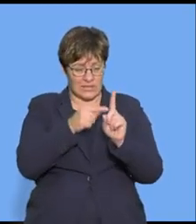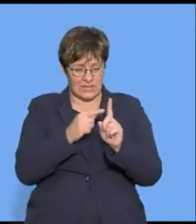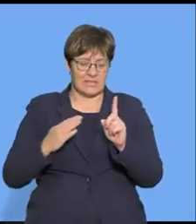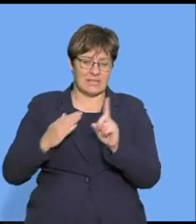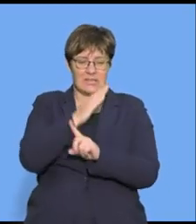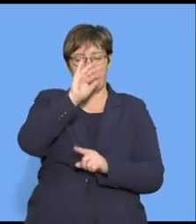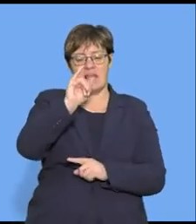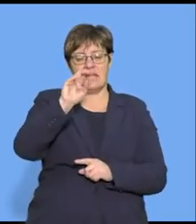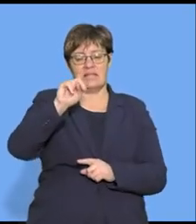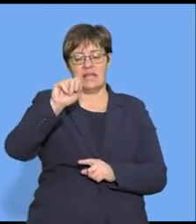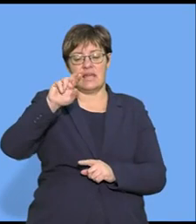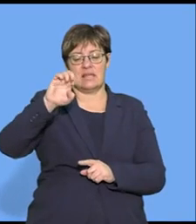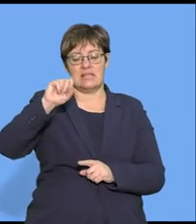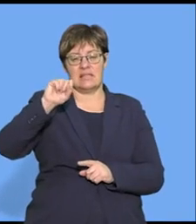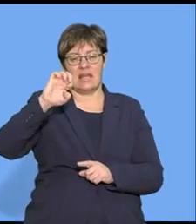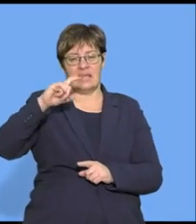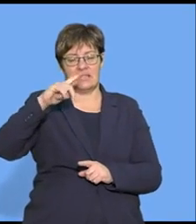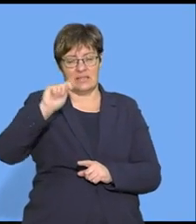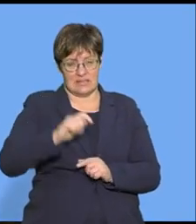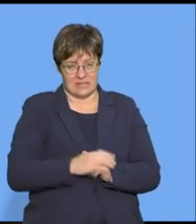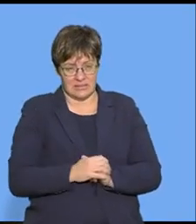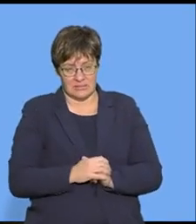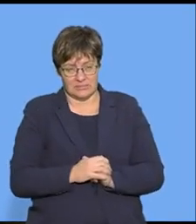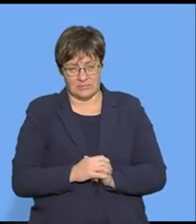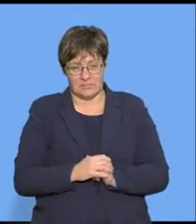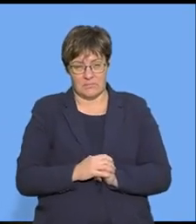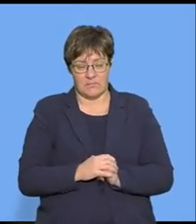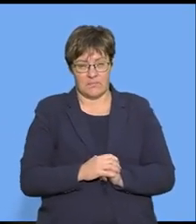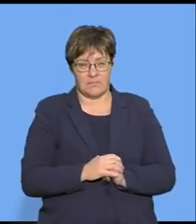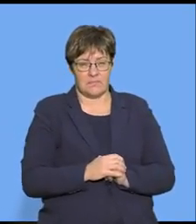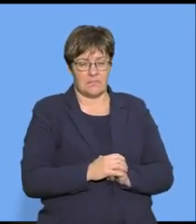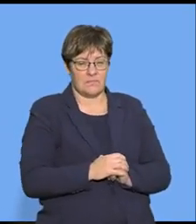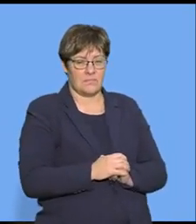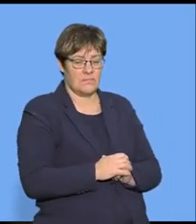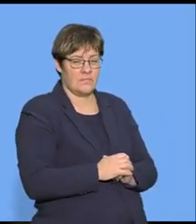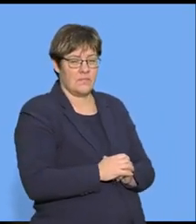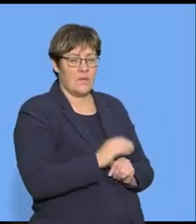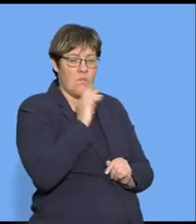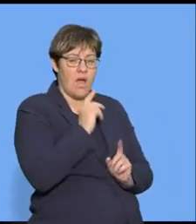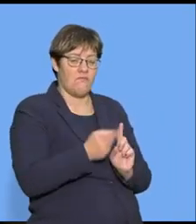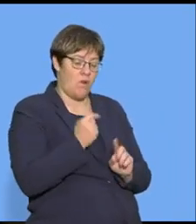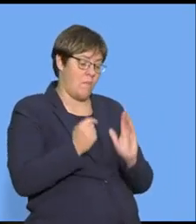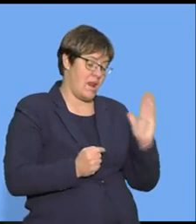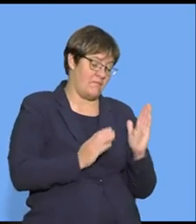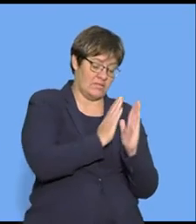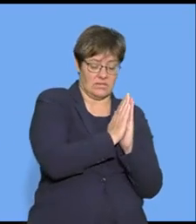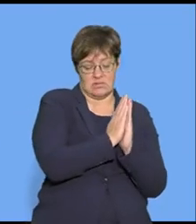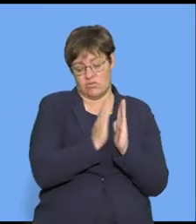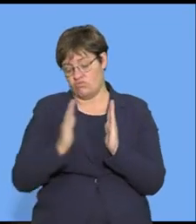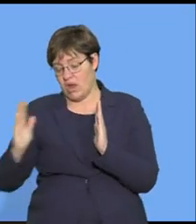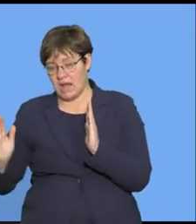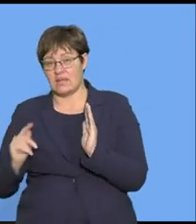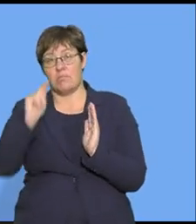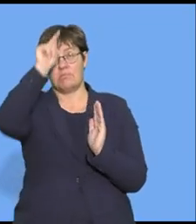At 2 points, right? As it moves from left to right. That's why it's